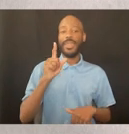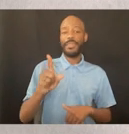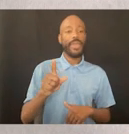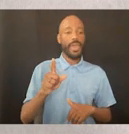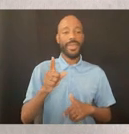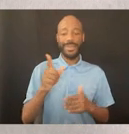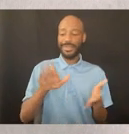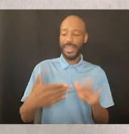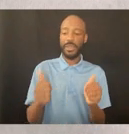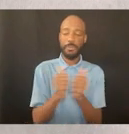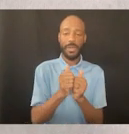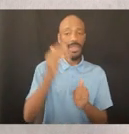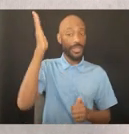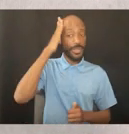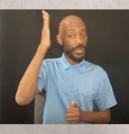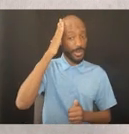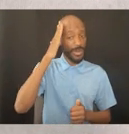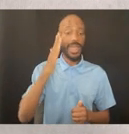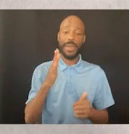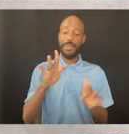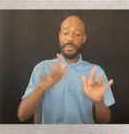and faced the unknown bravely.